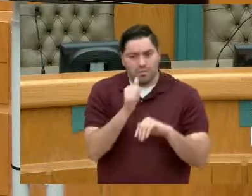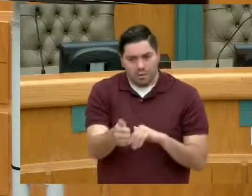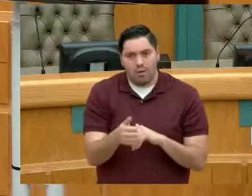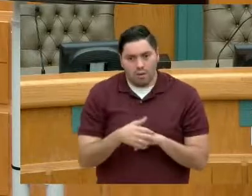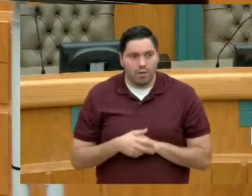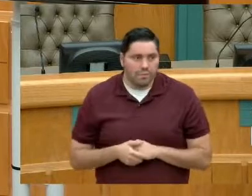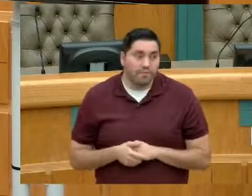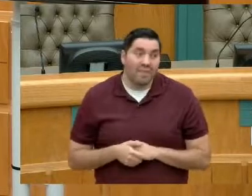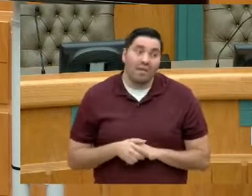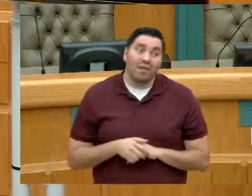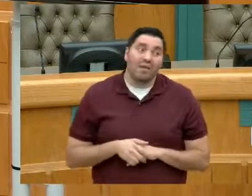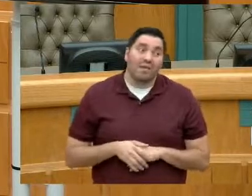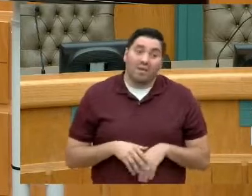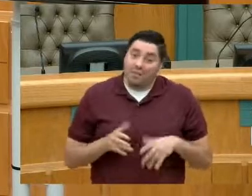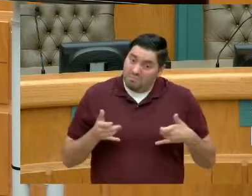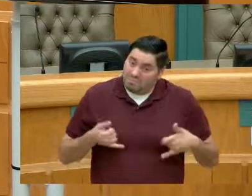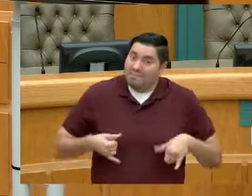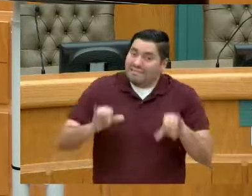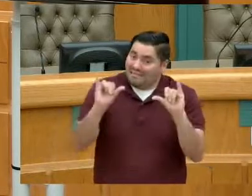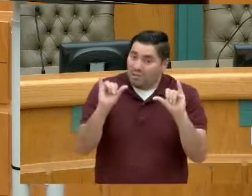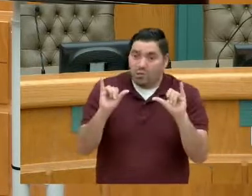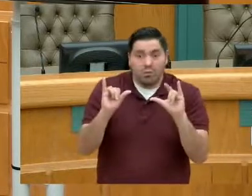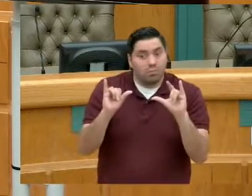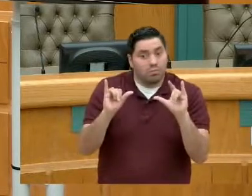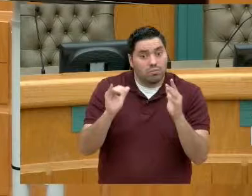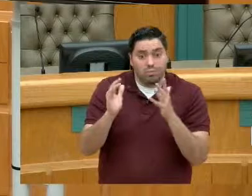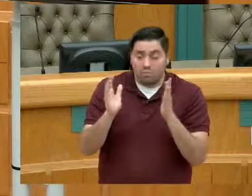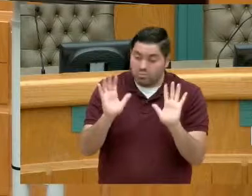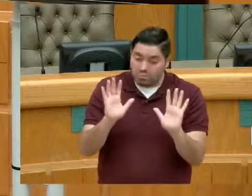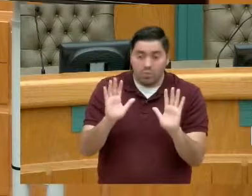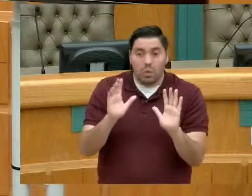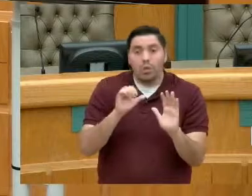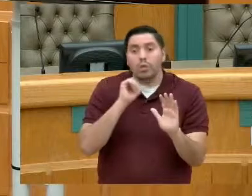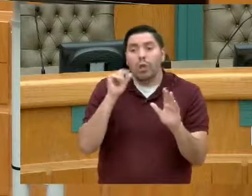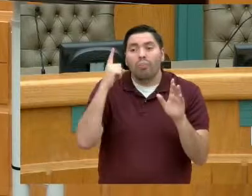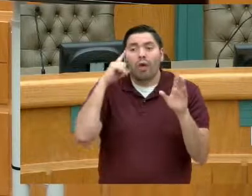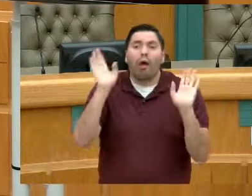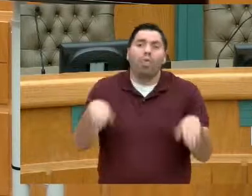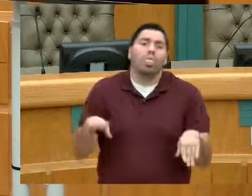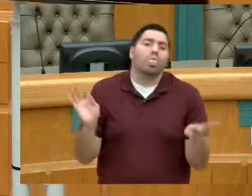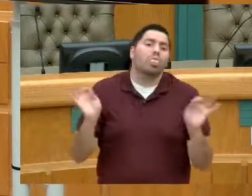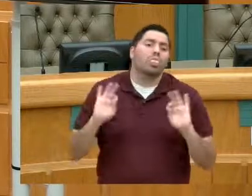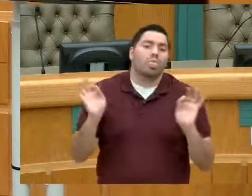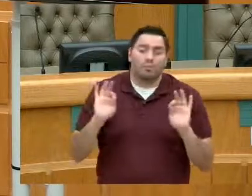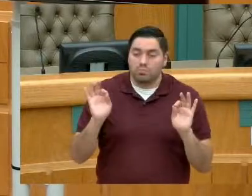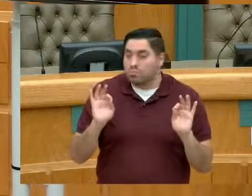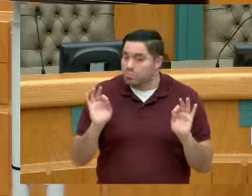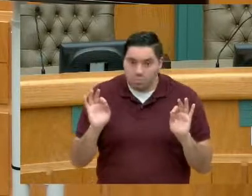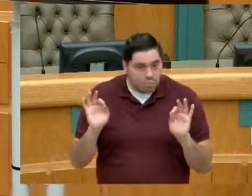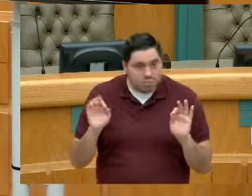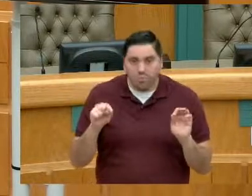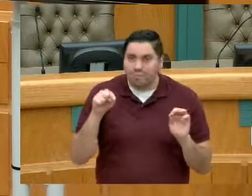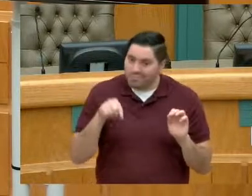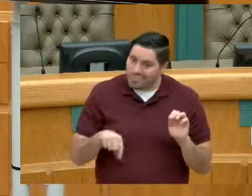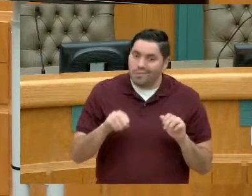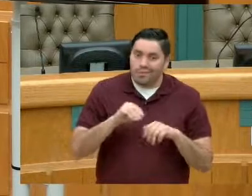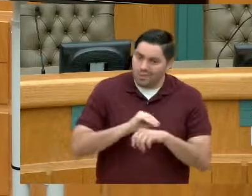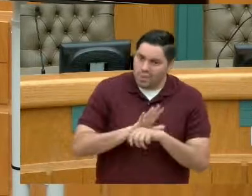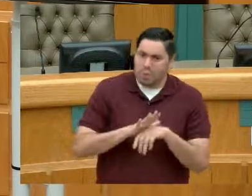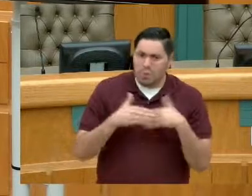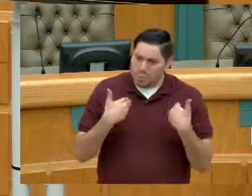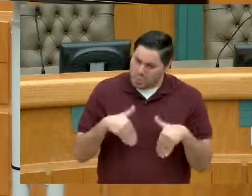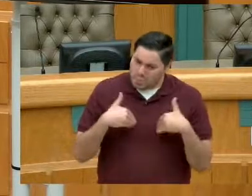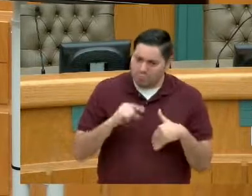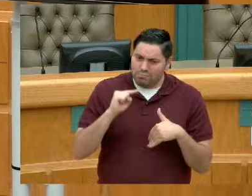not been as severe as in many other places, whatever you do, do not let your guard down. The virus is still